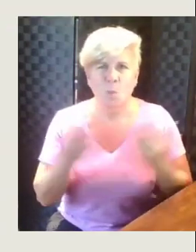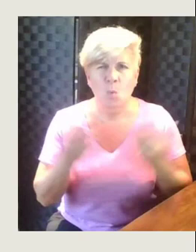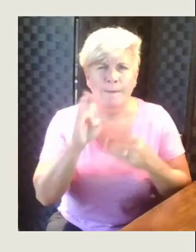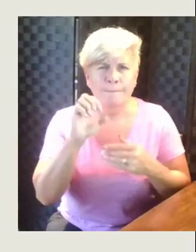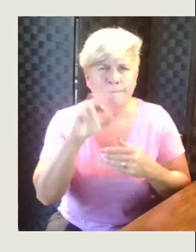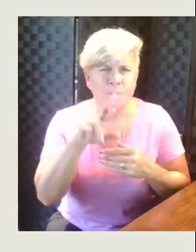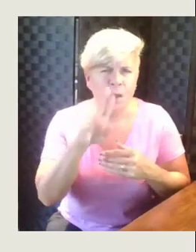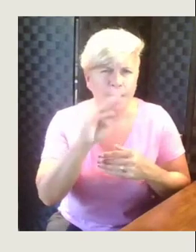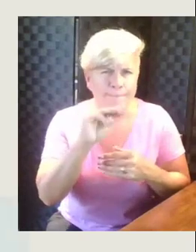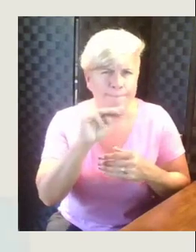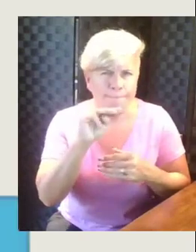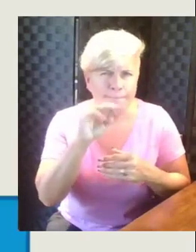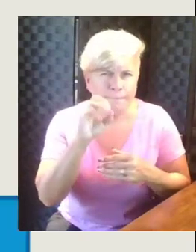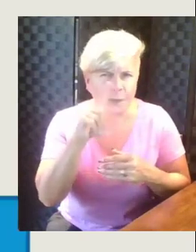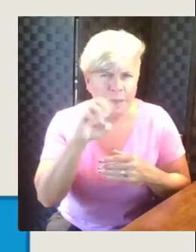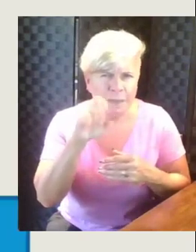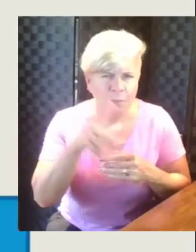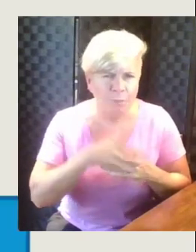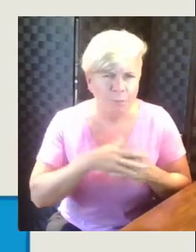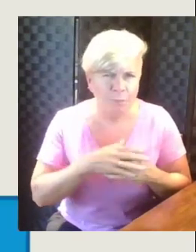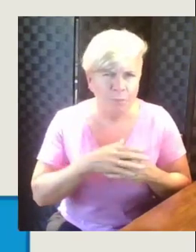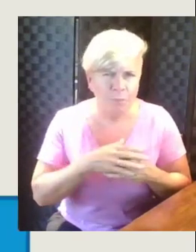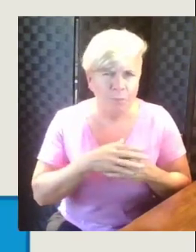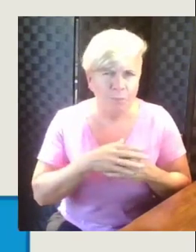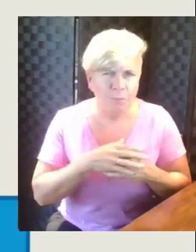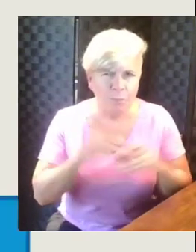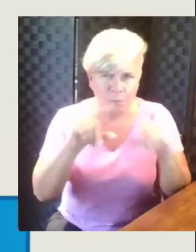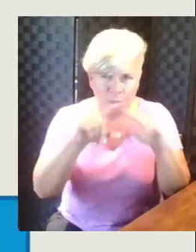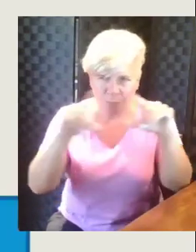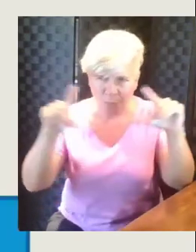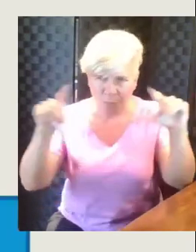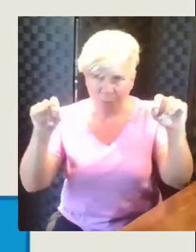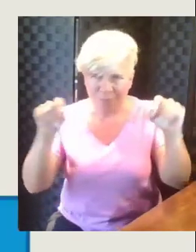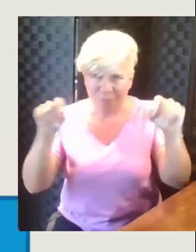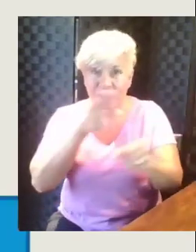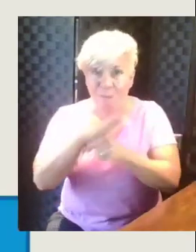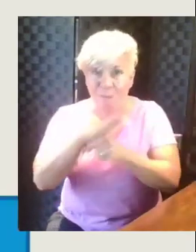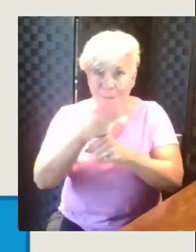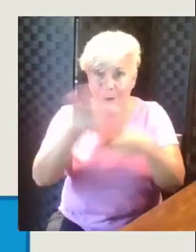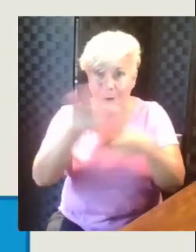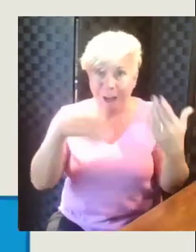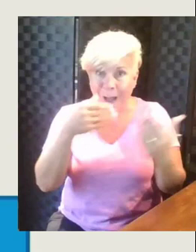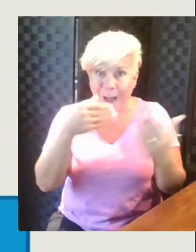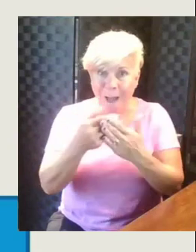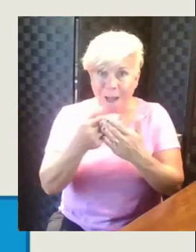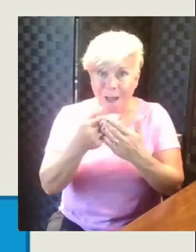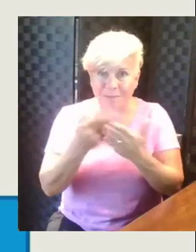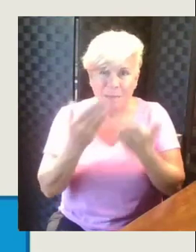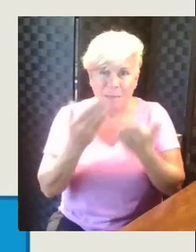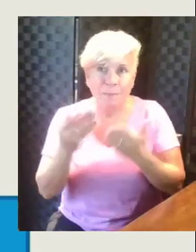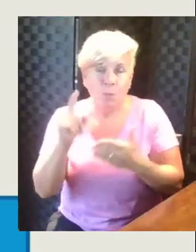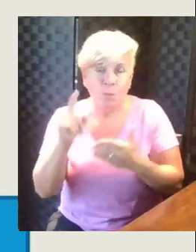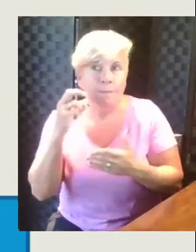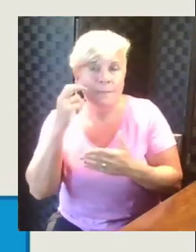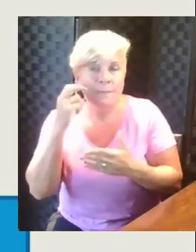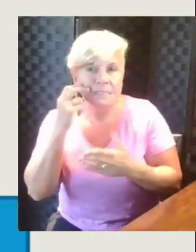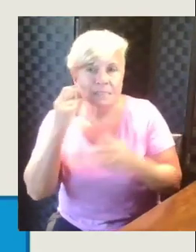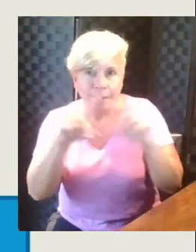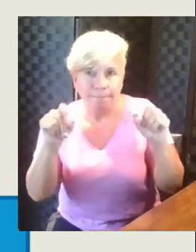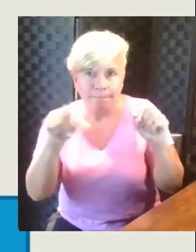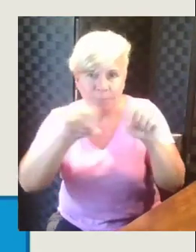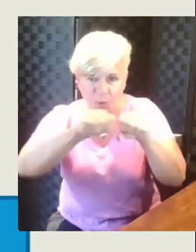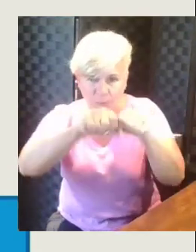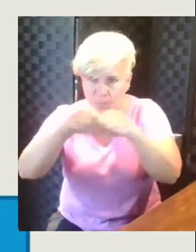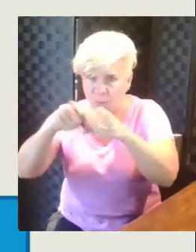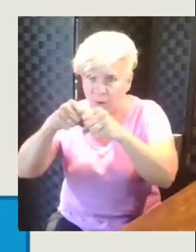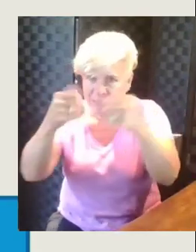What is a bar model? If we have a whole piece of something, say a piece of gum, we can break it into